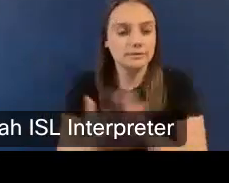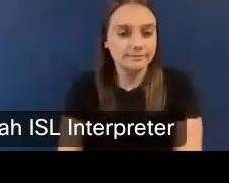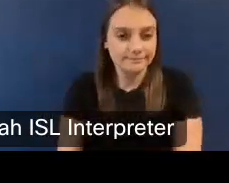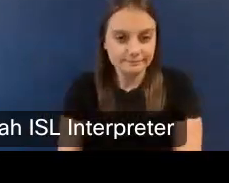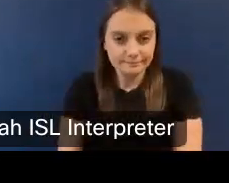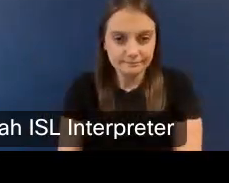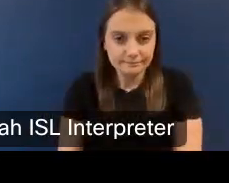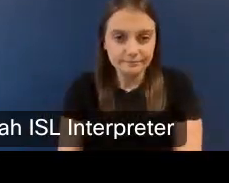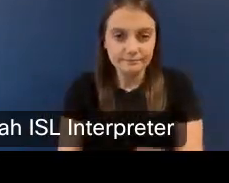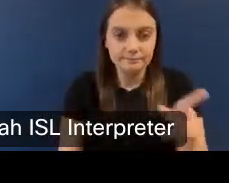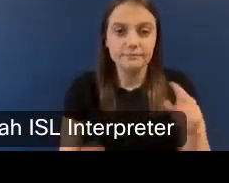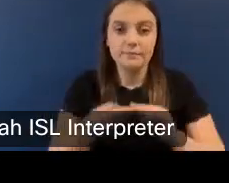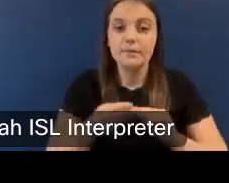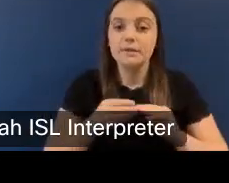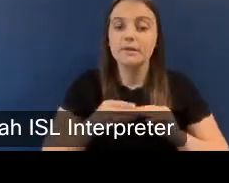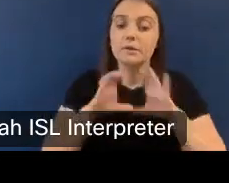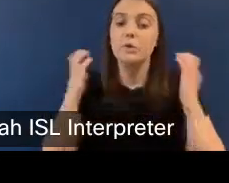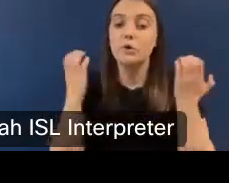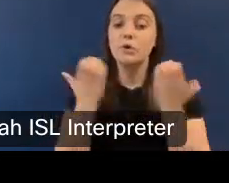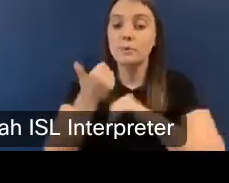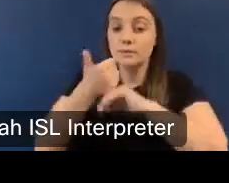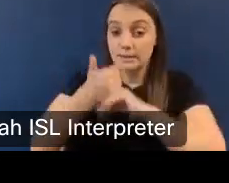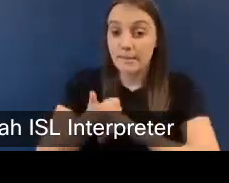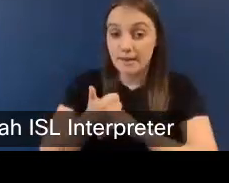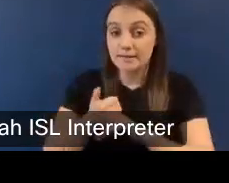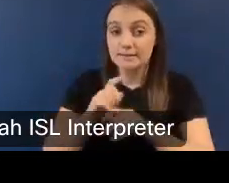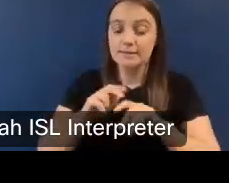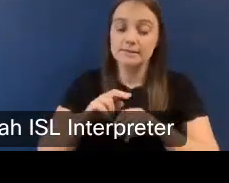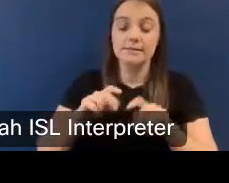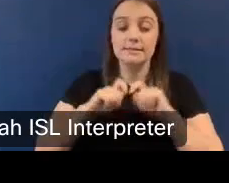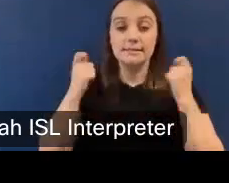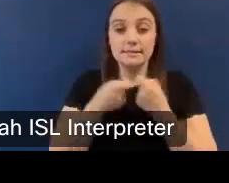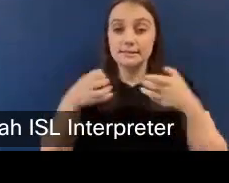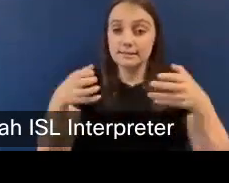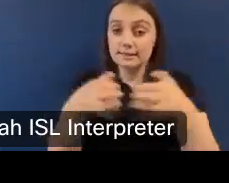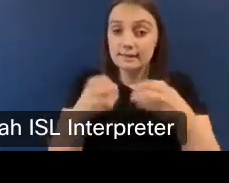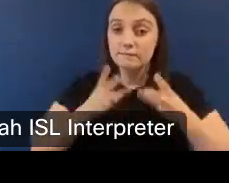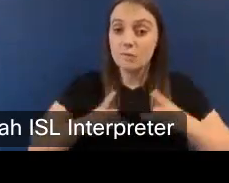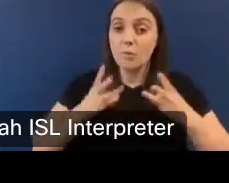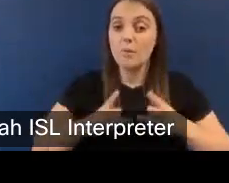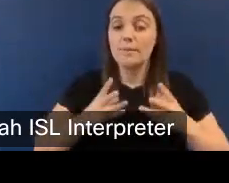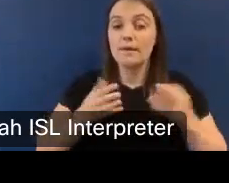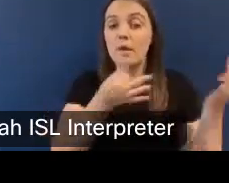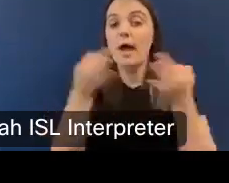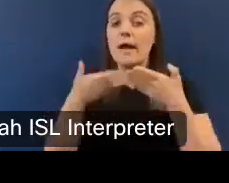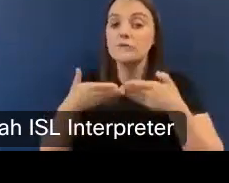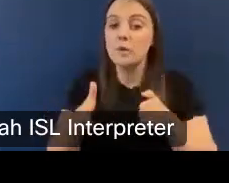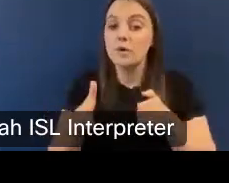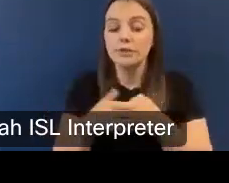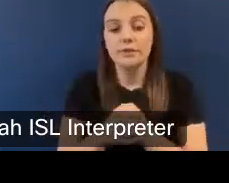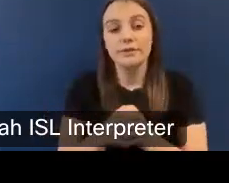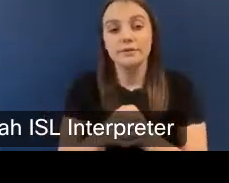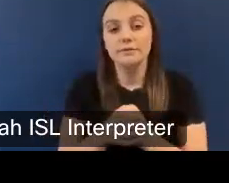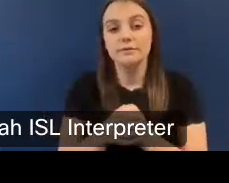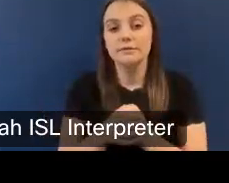a community-based multidisciplinary service for women in the postnatal period, in a place where